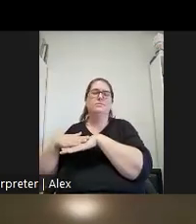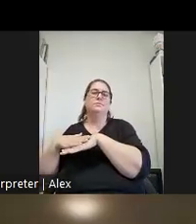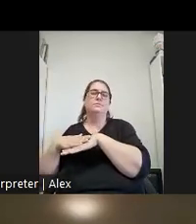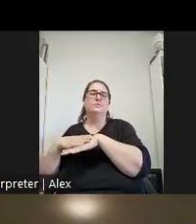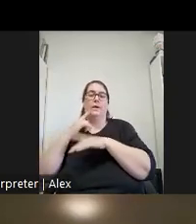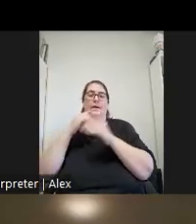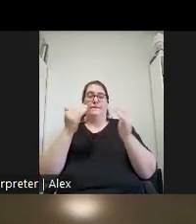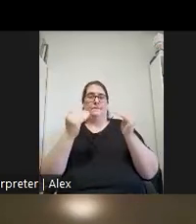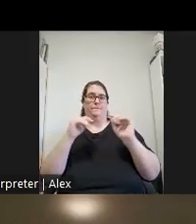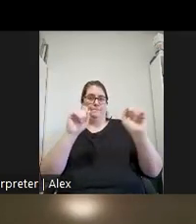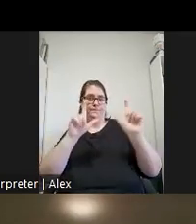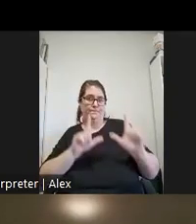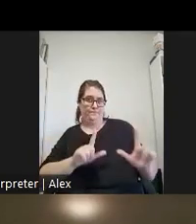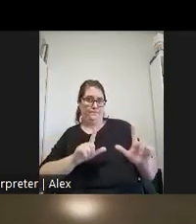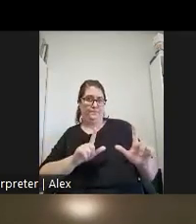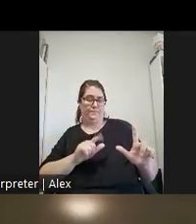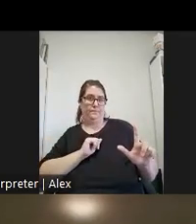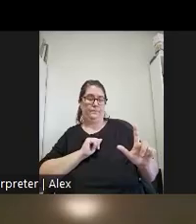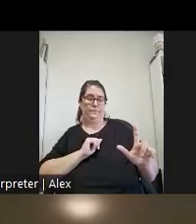to the next slide,